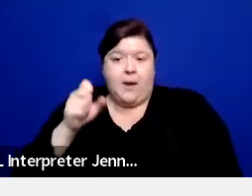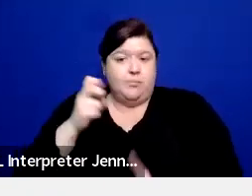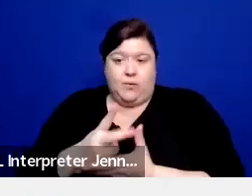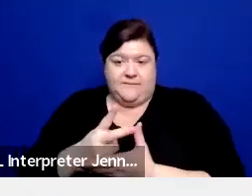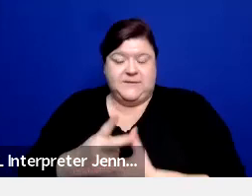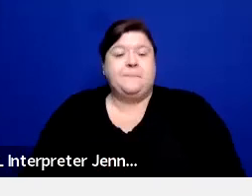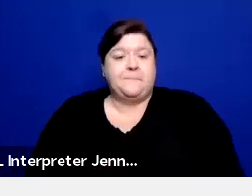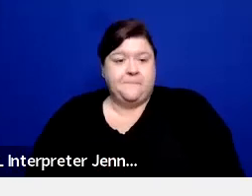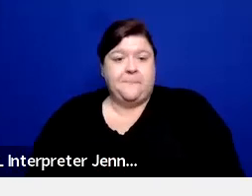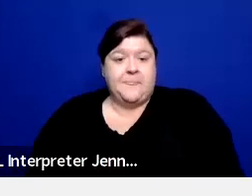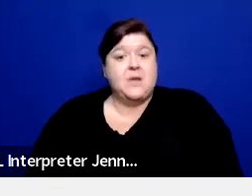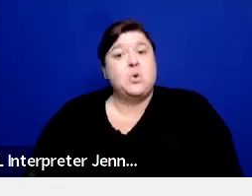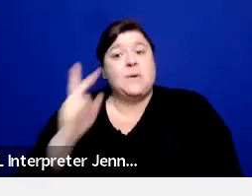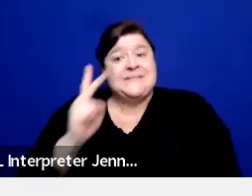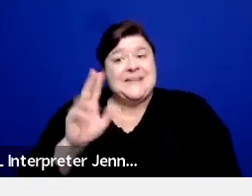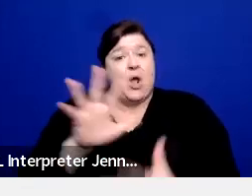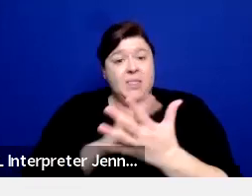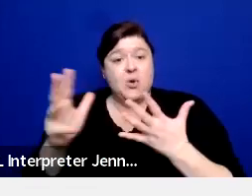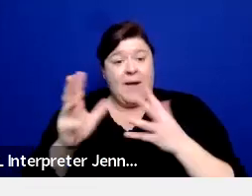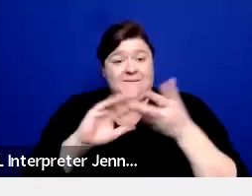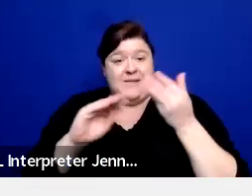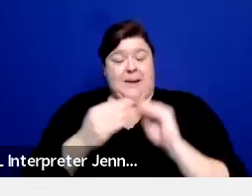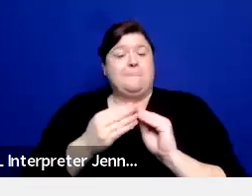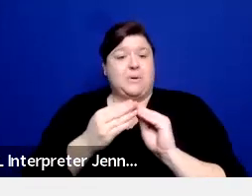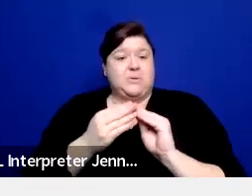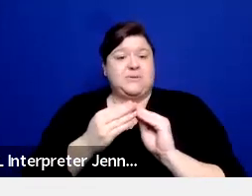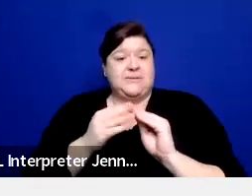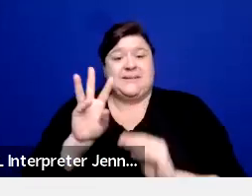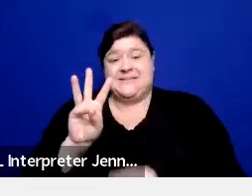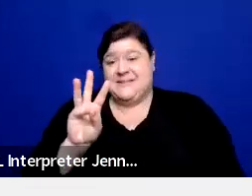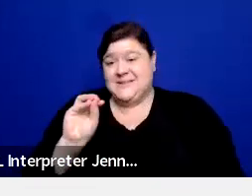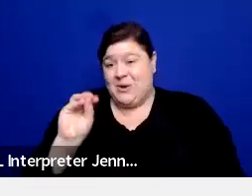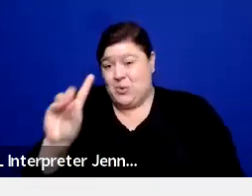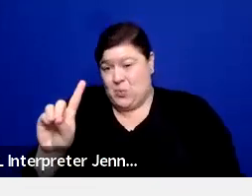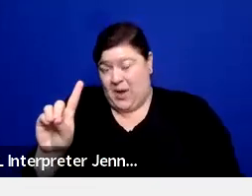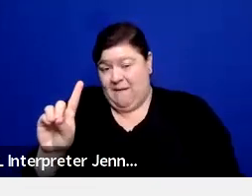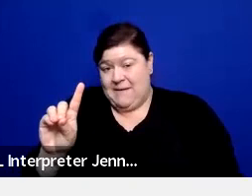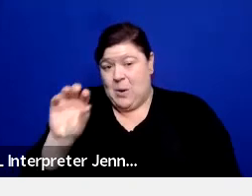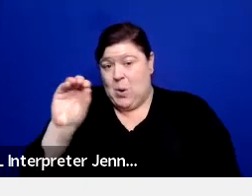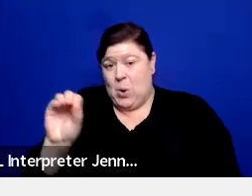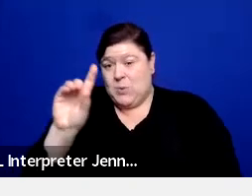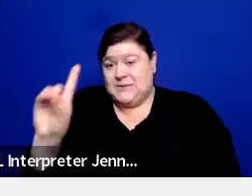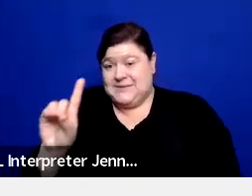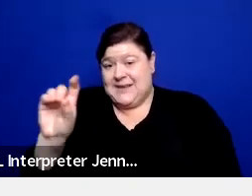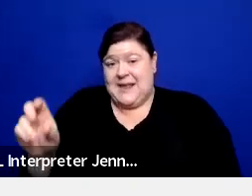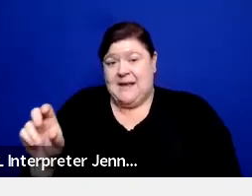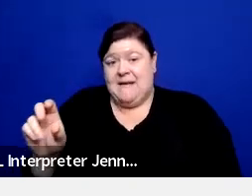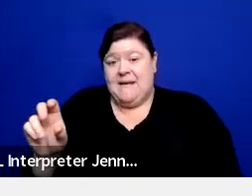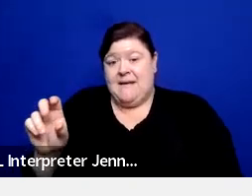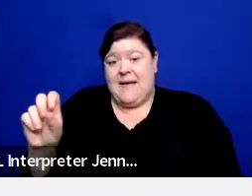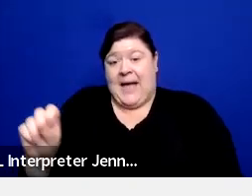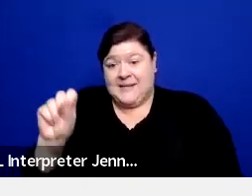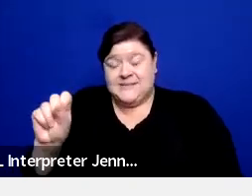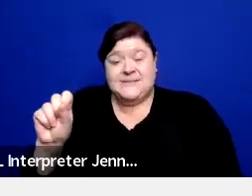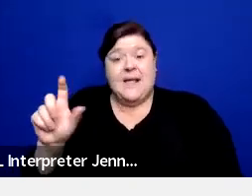you can see the numbers. 601 ODHS license exempt programs